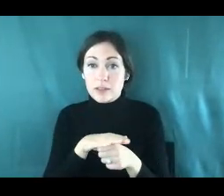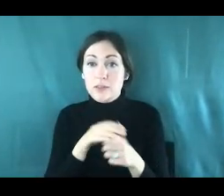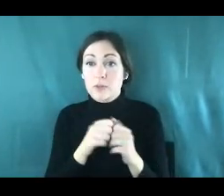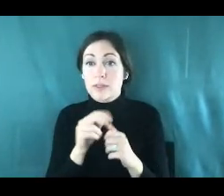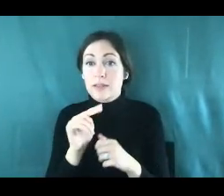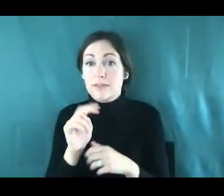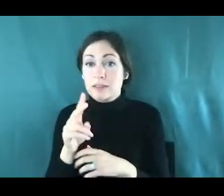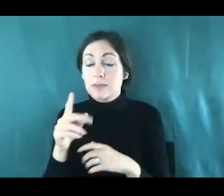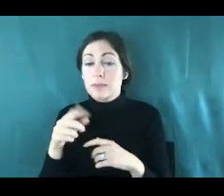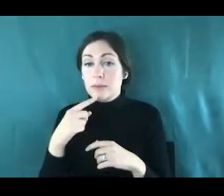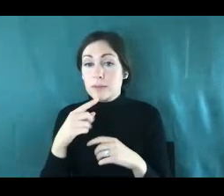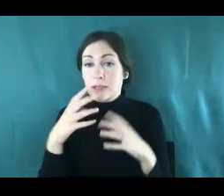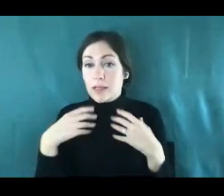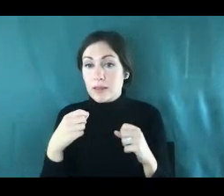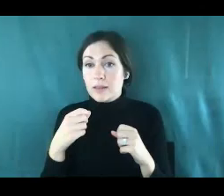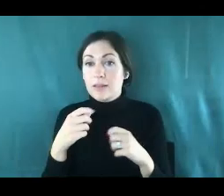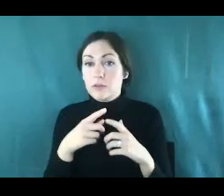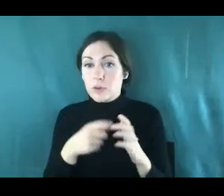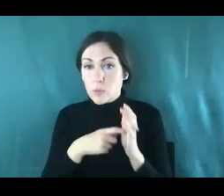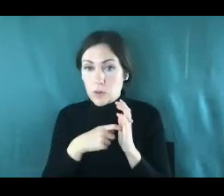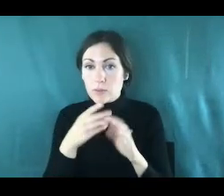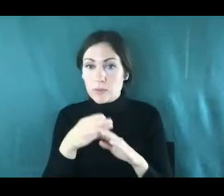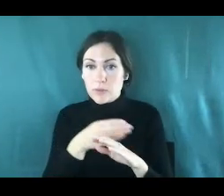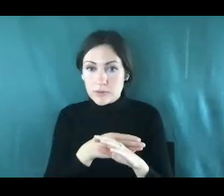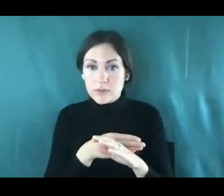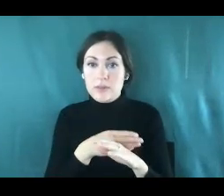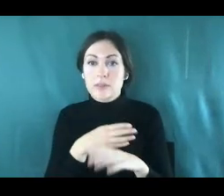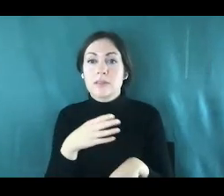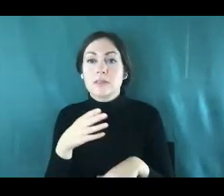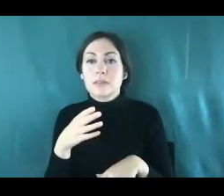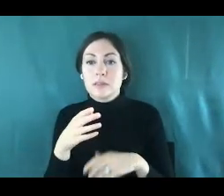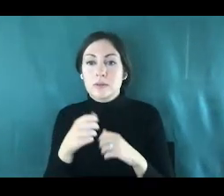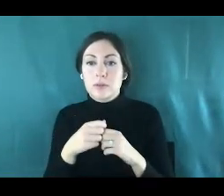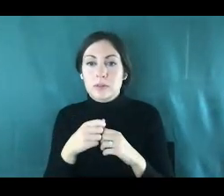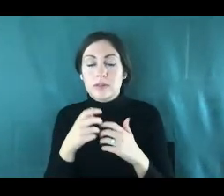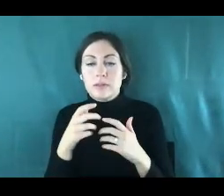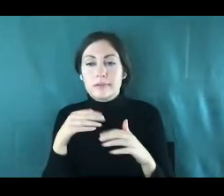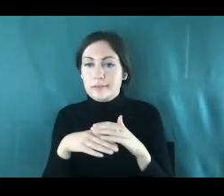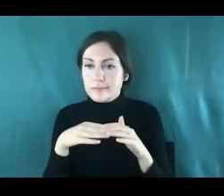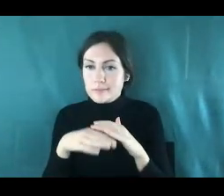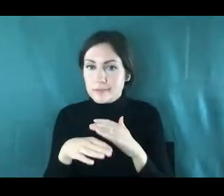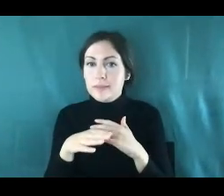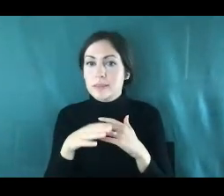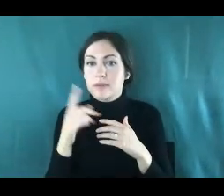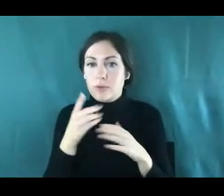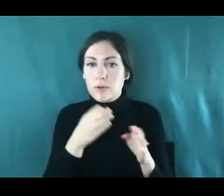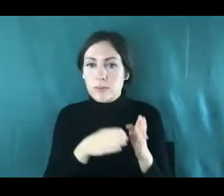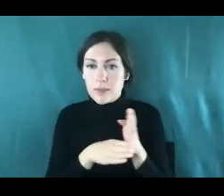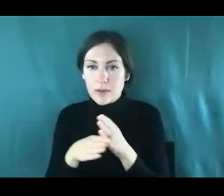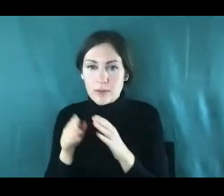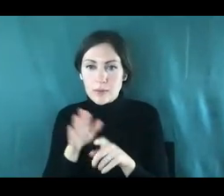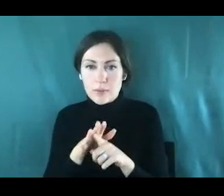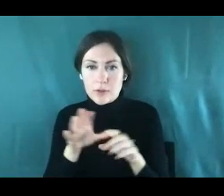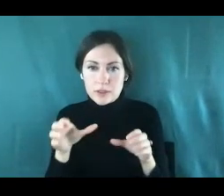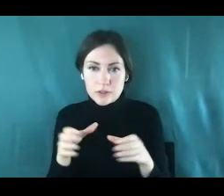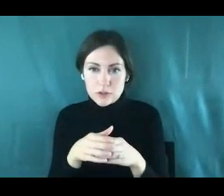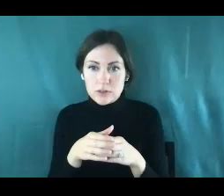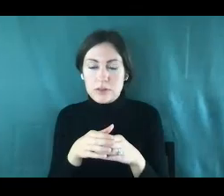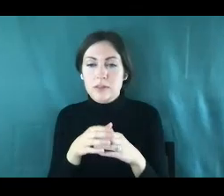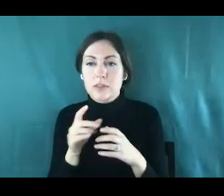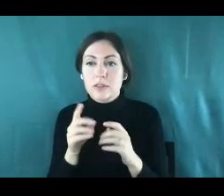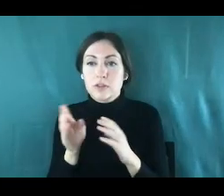have tracked equity-related legislation aligned with the 9 focus areas and supported policy reviews to